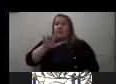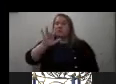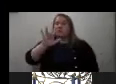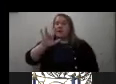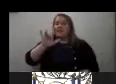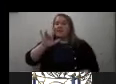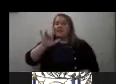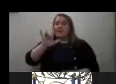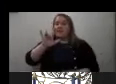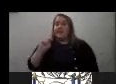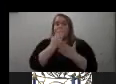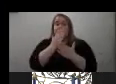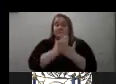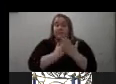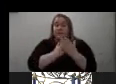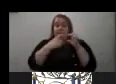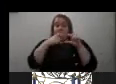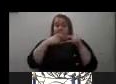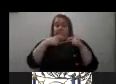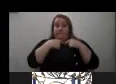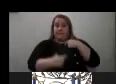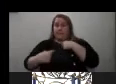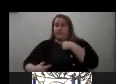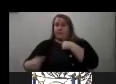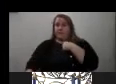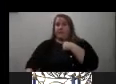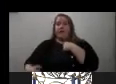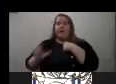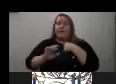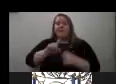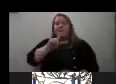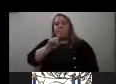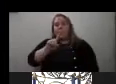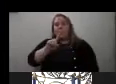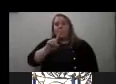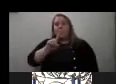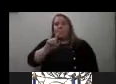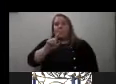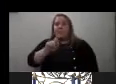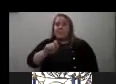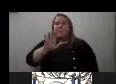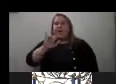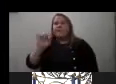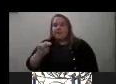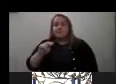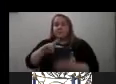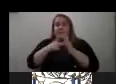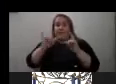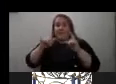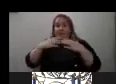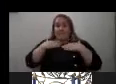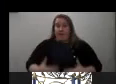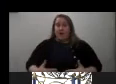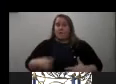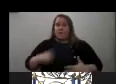inch and a half in width. And it is a very form-fitted bodice, and